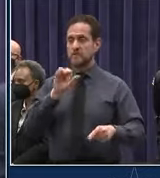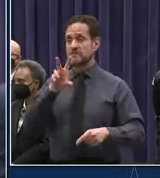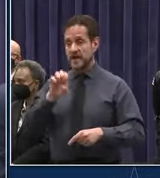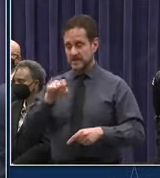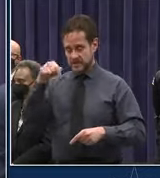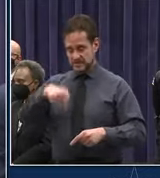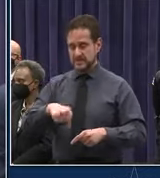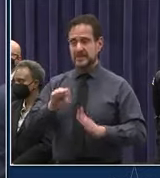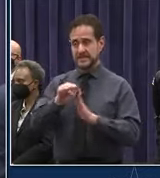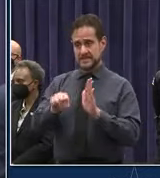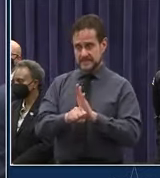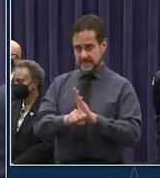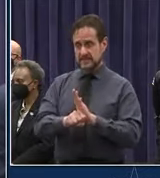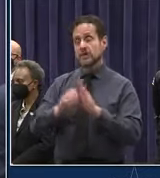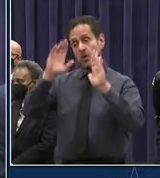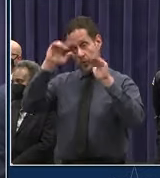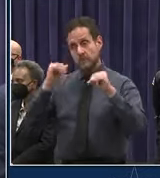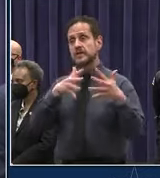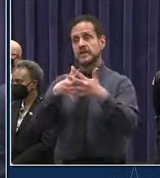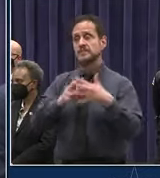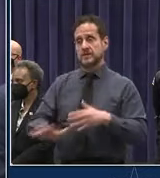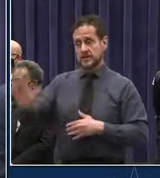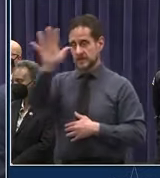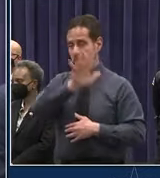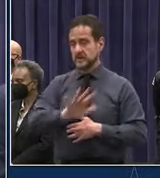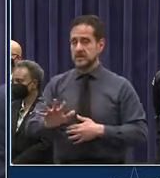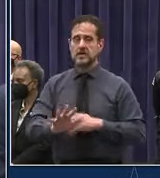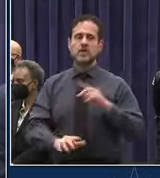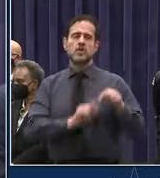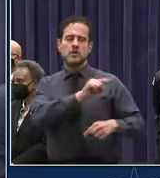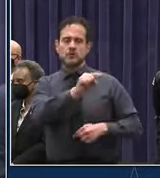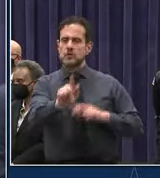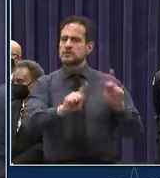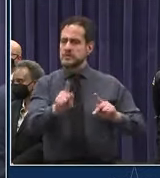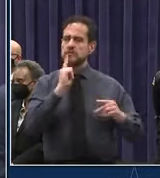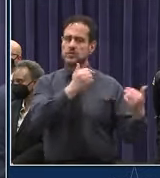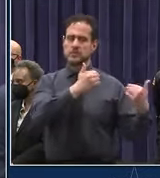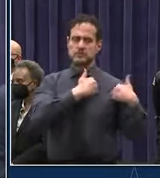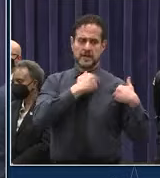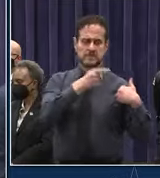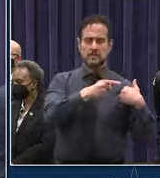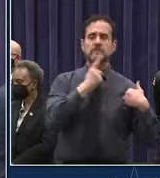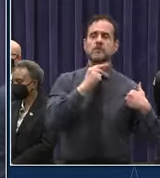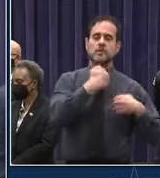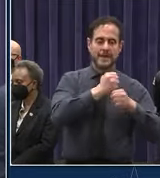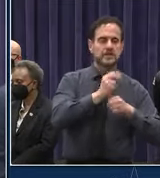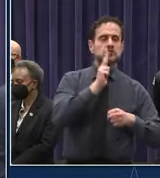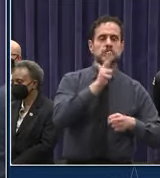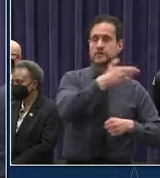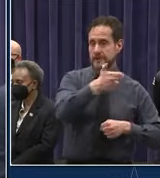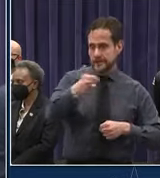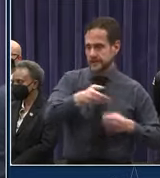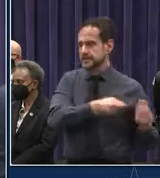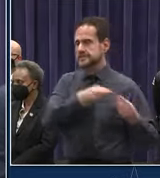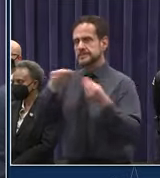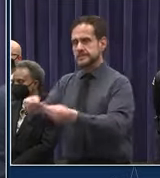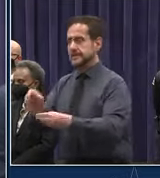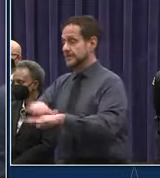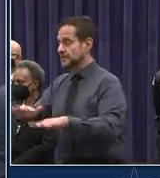this state and hopefully in this country. Those responsible for putting guns in the hands of children, because those are